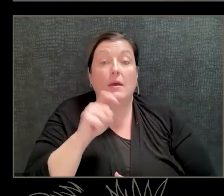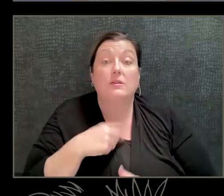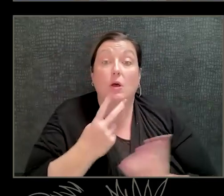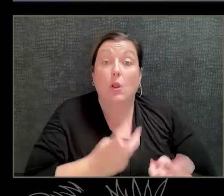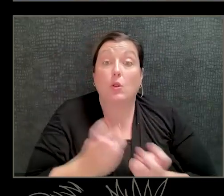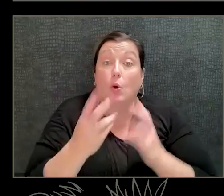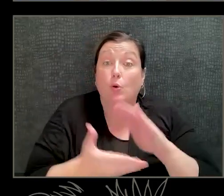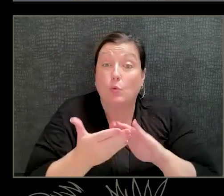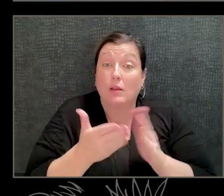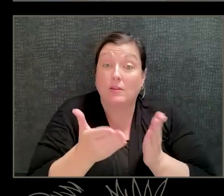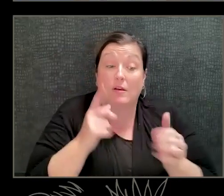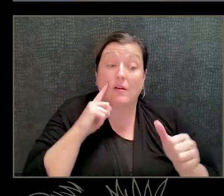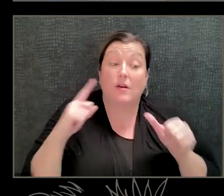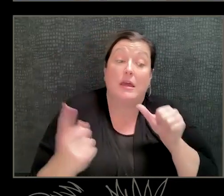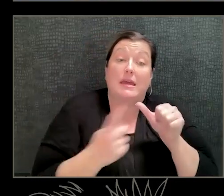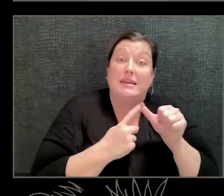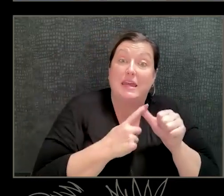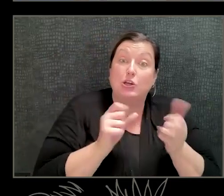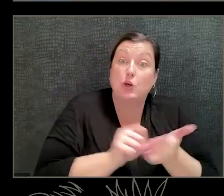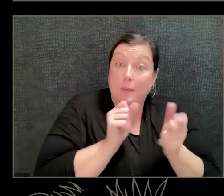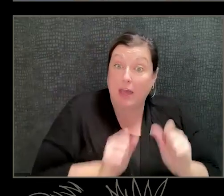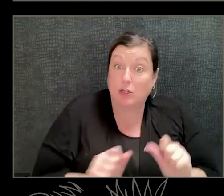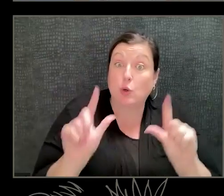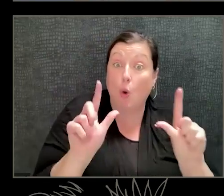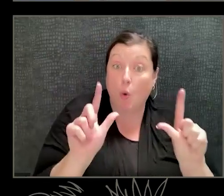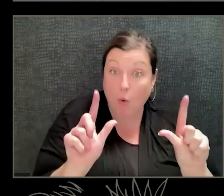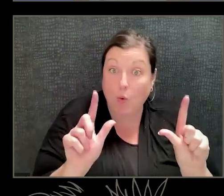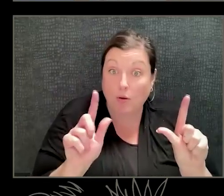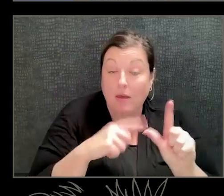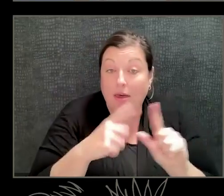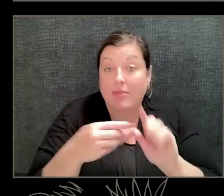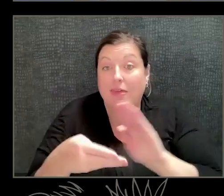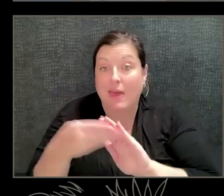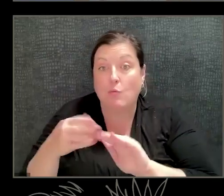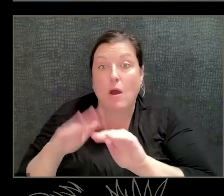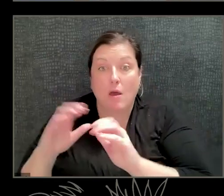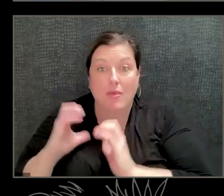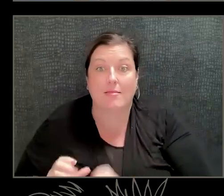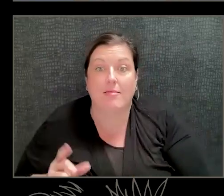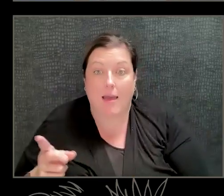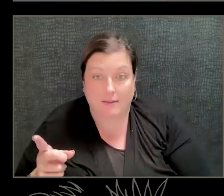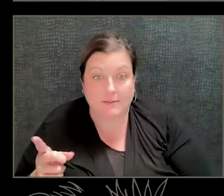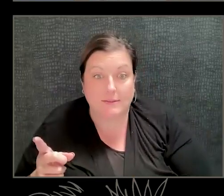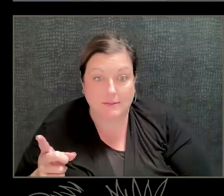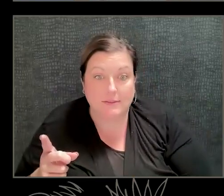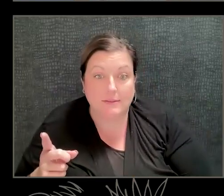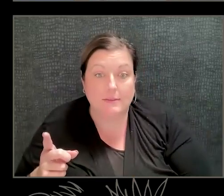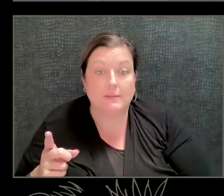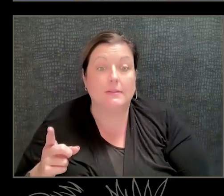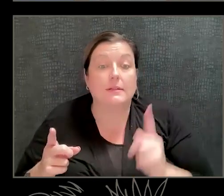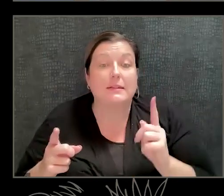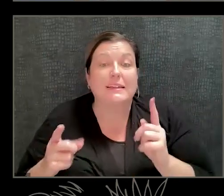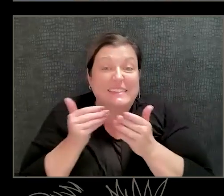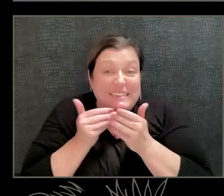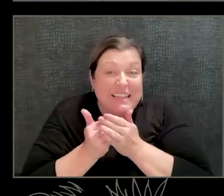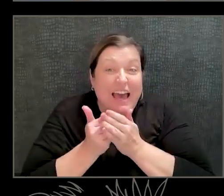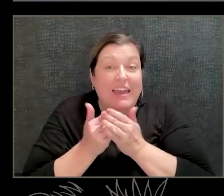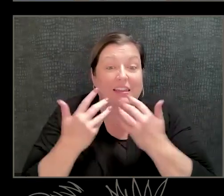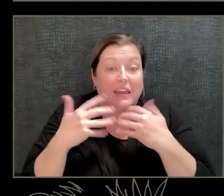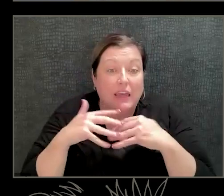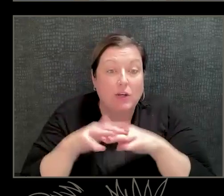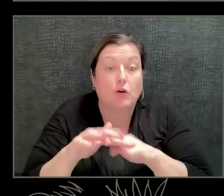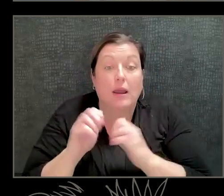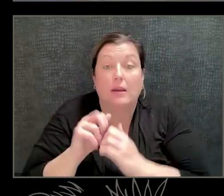only for your initial page load, and then they run on the client. And it's tightly integrated with React Query or Solid